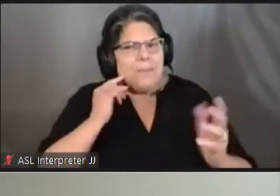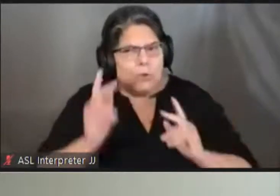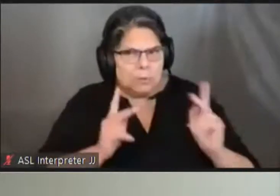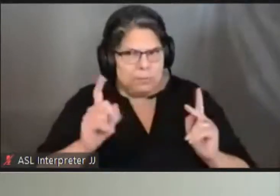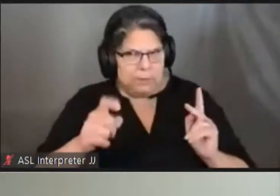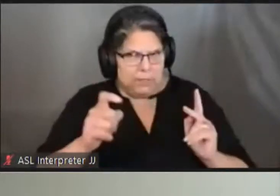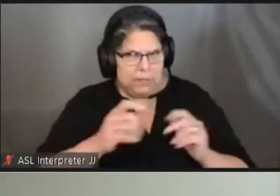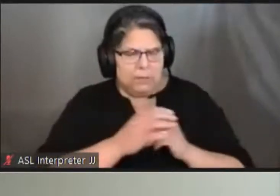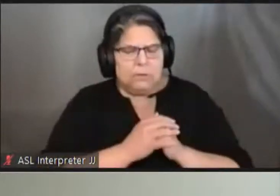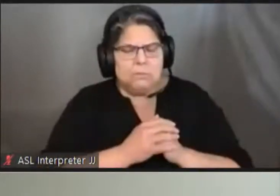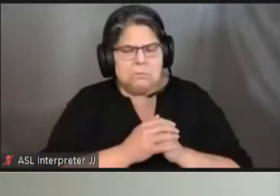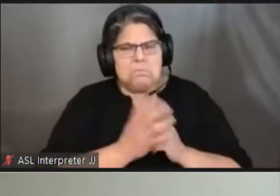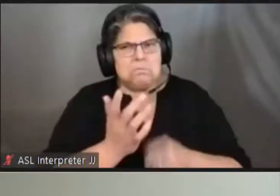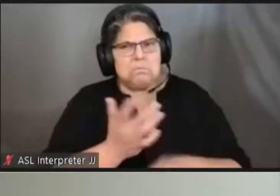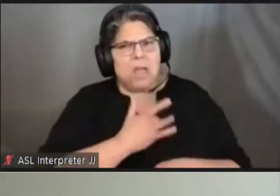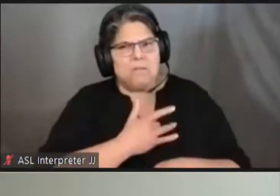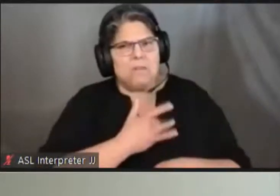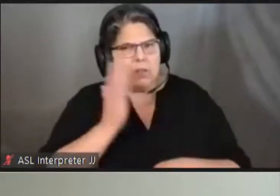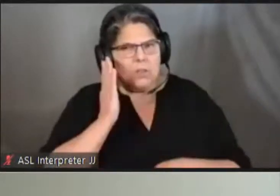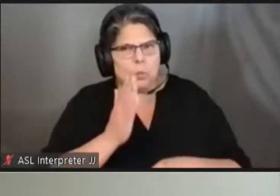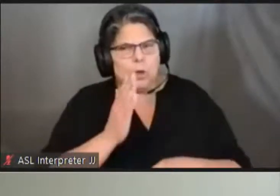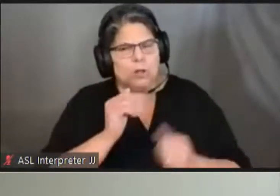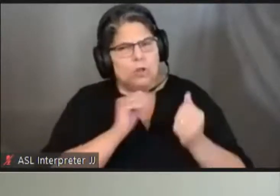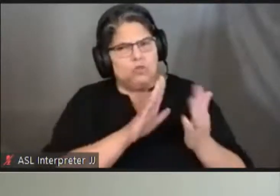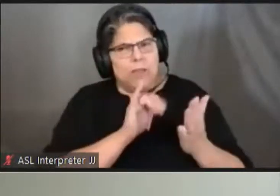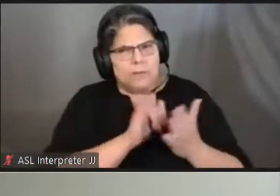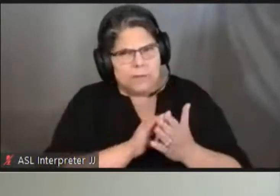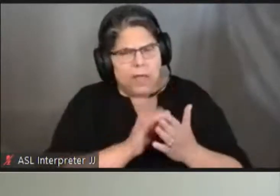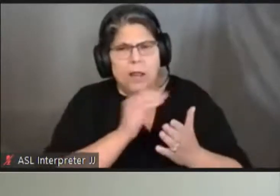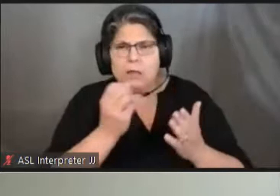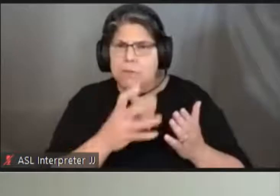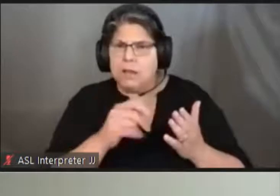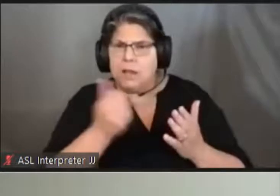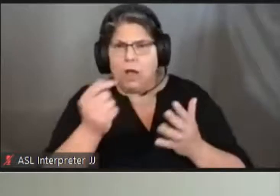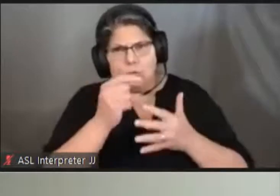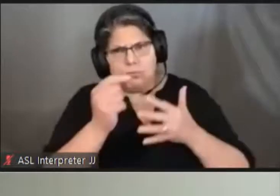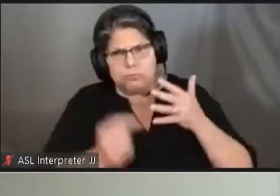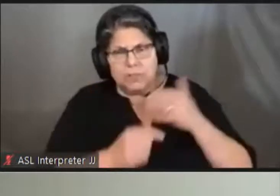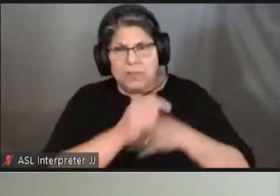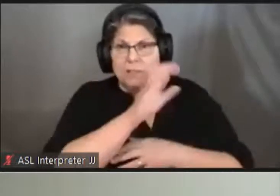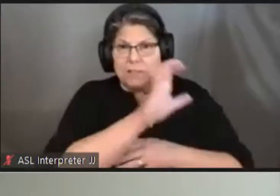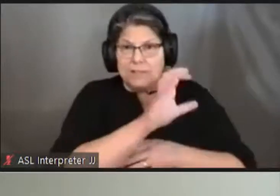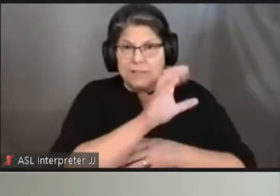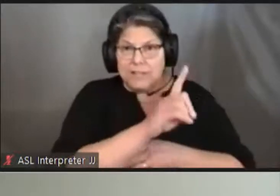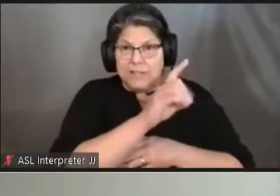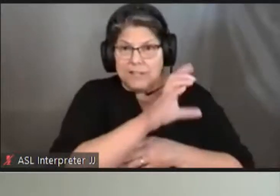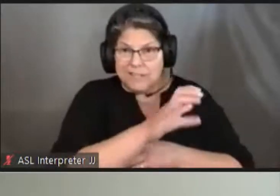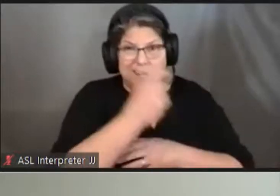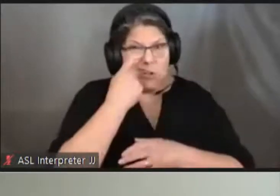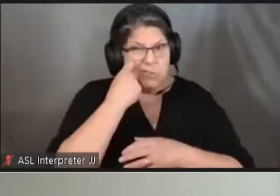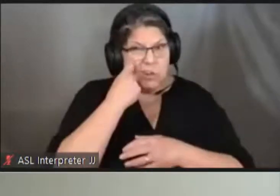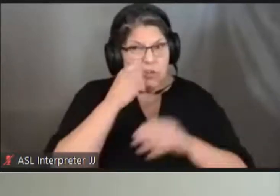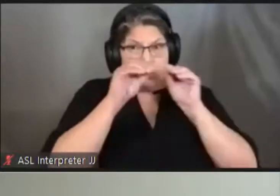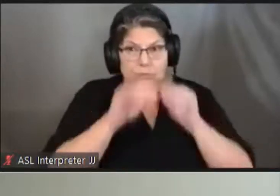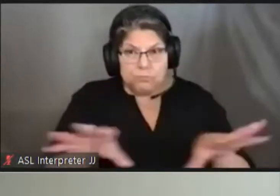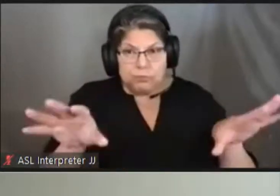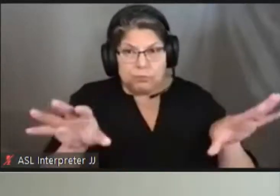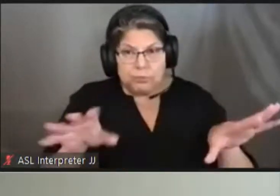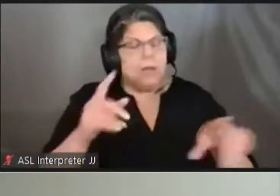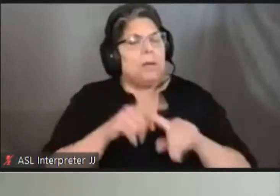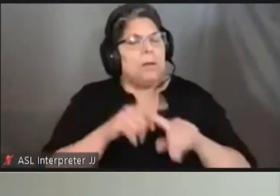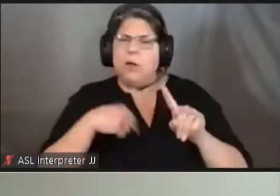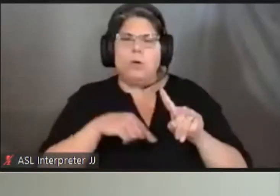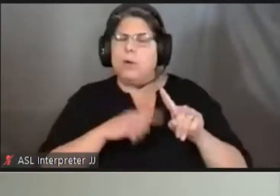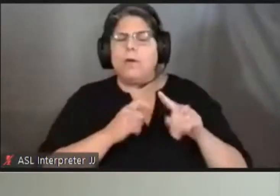I expect that they will address that, and there are many other things that CDC has recently published, but we need to wait